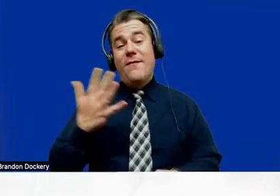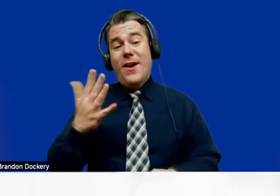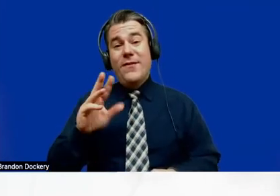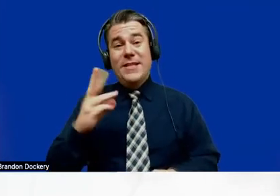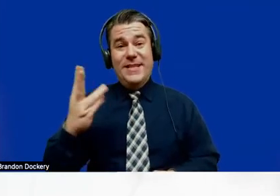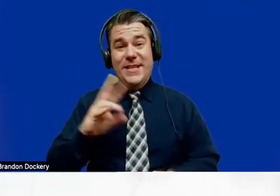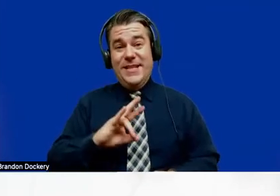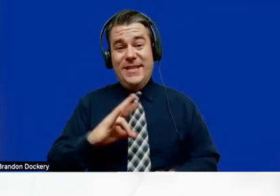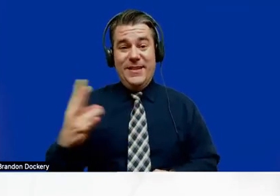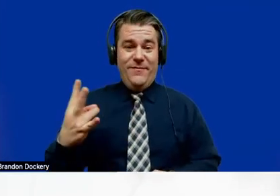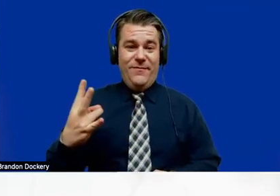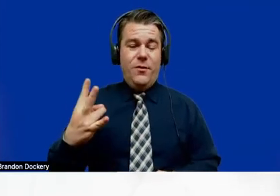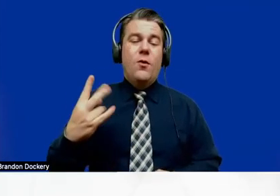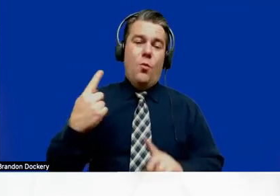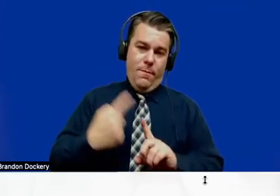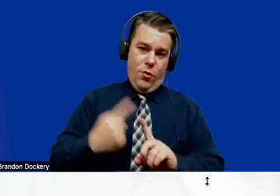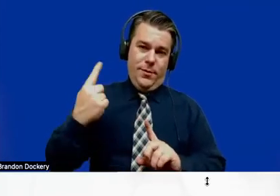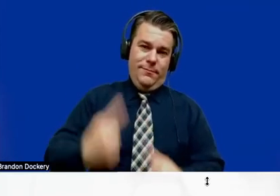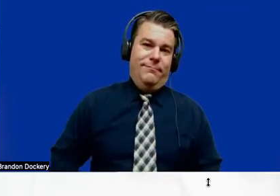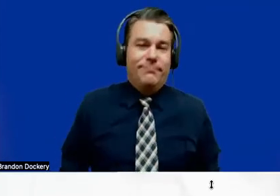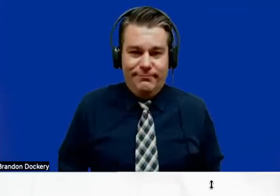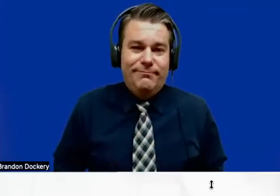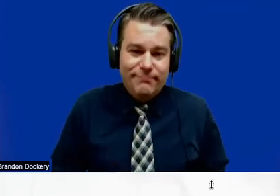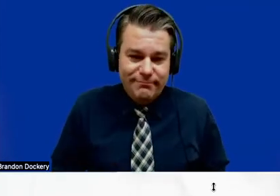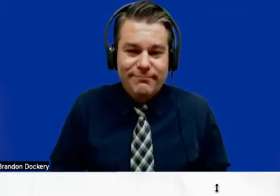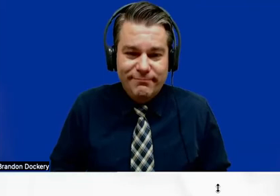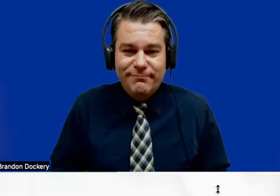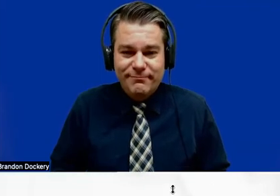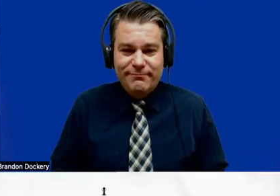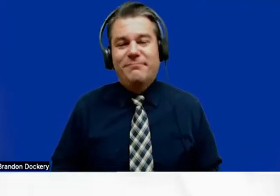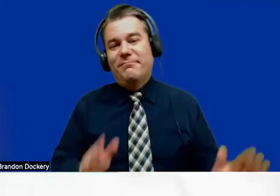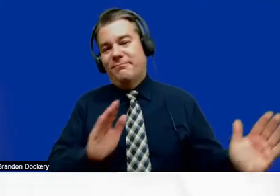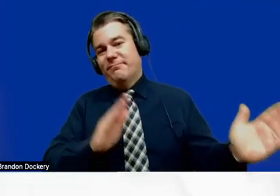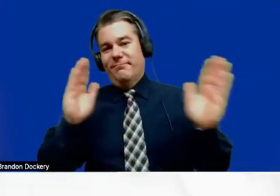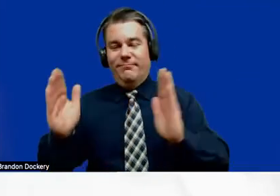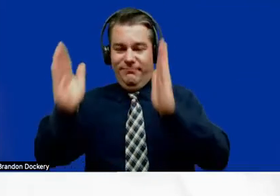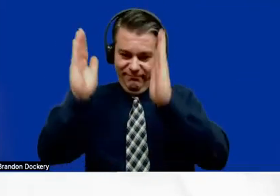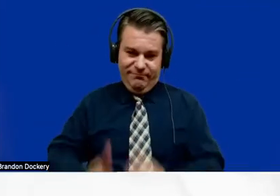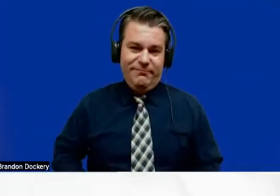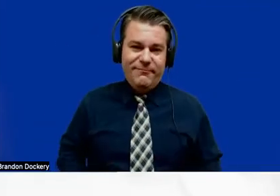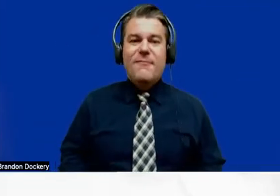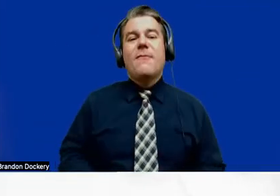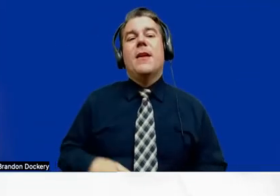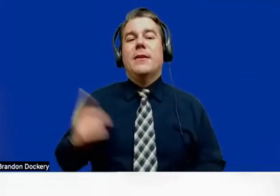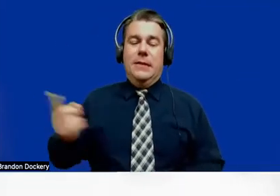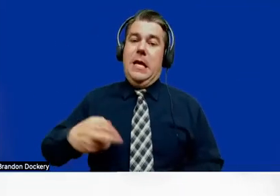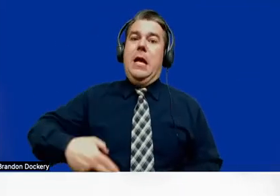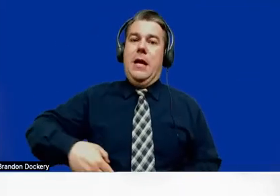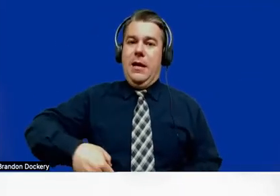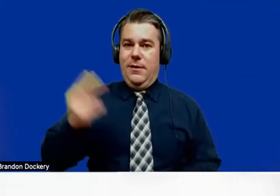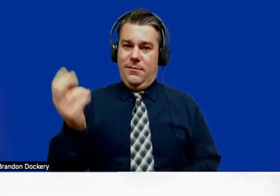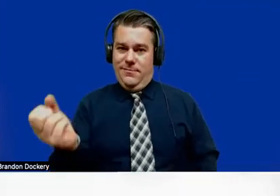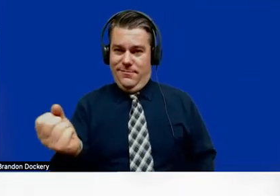and 7 will be worth 1 point apiece. Let's move to the last column. This is the high stakes medal round,